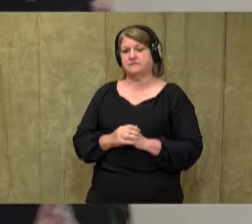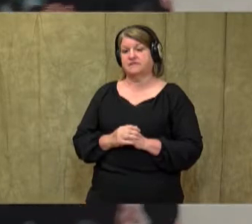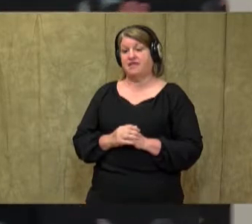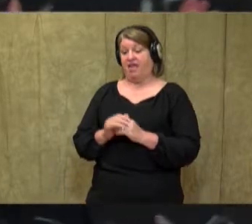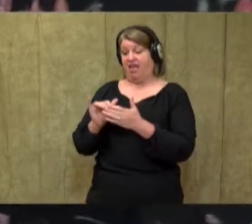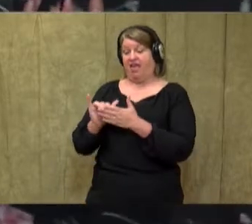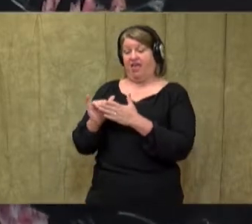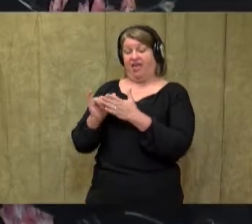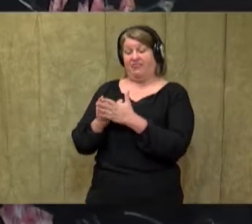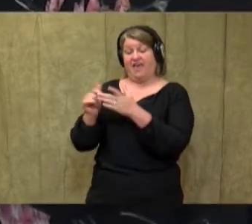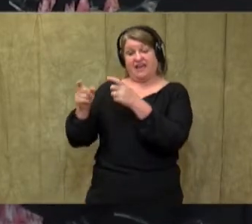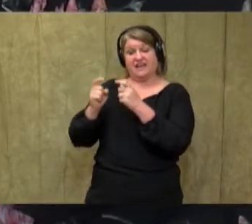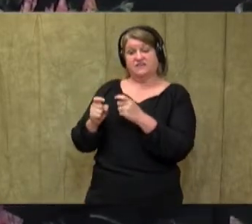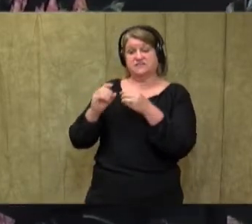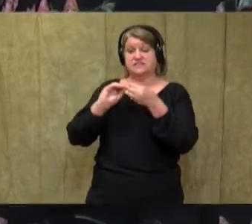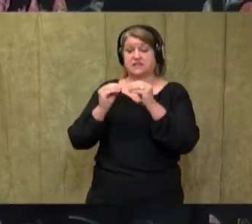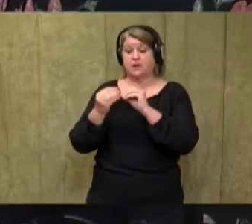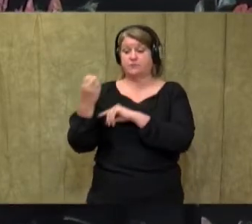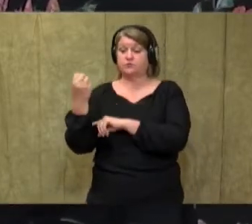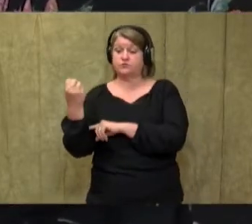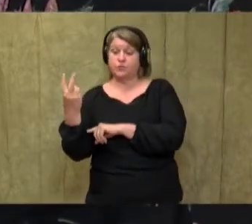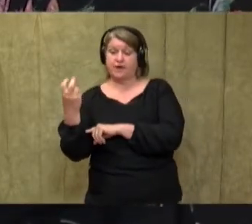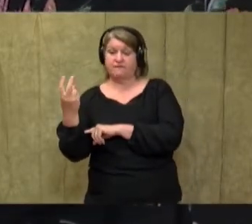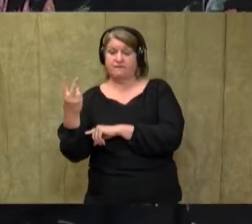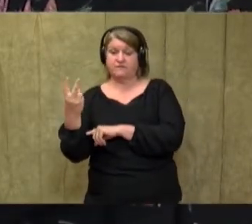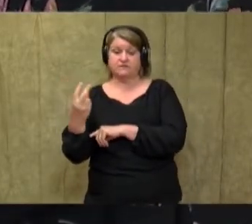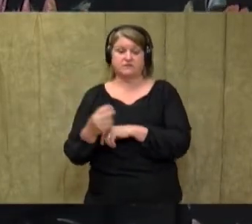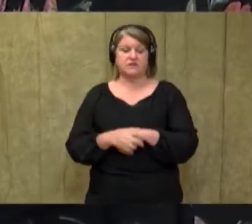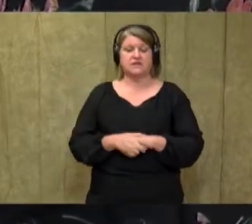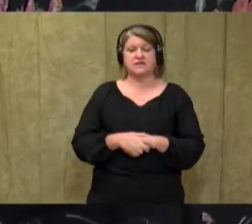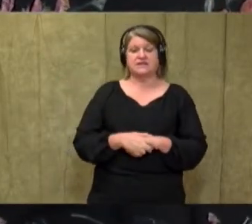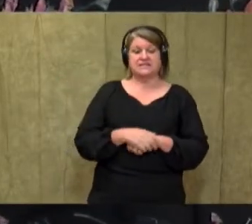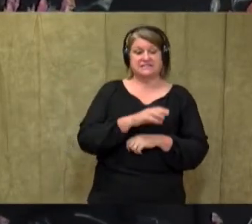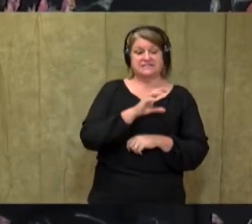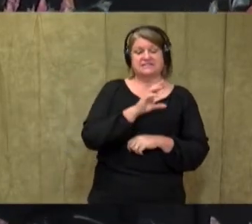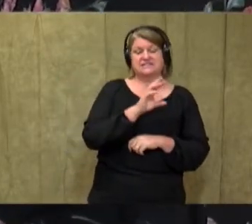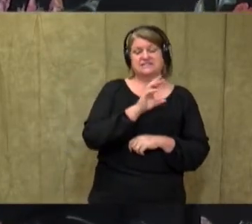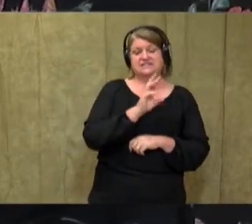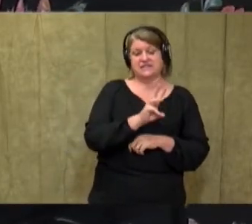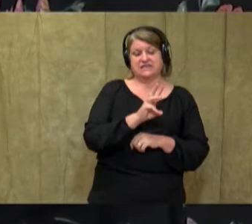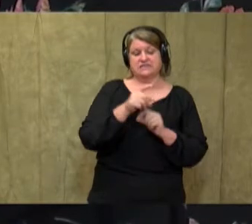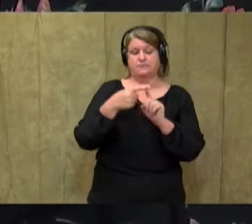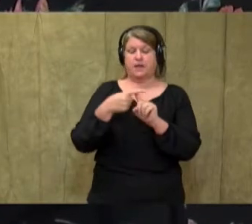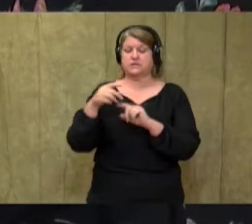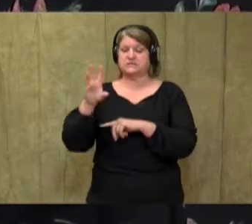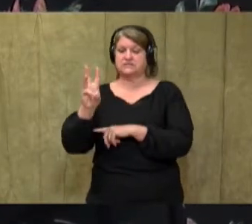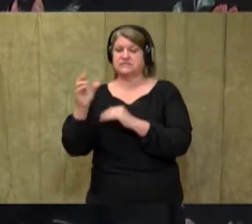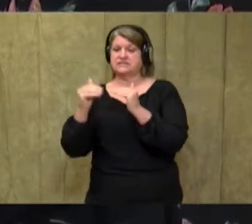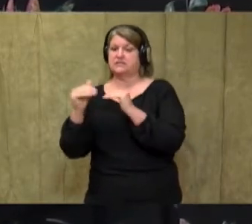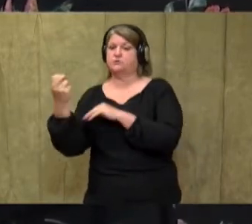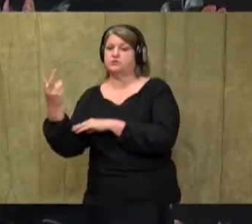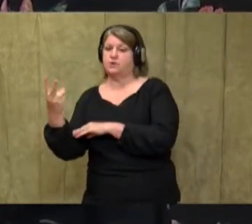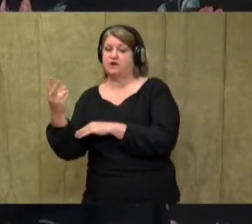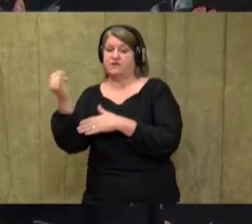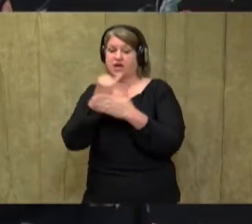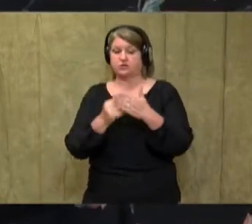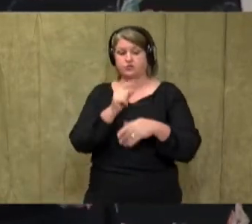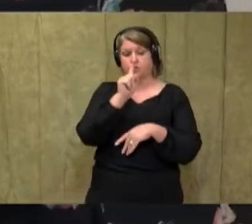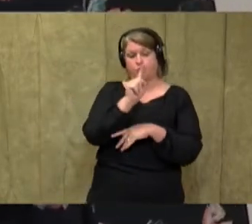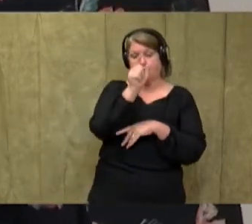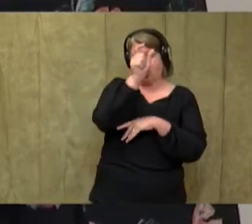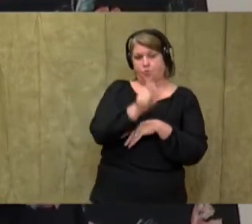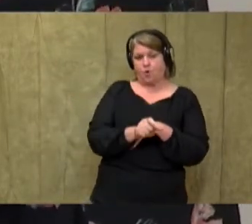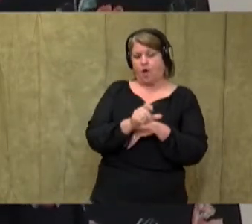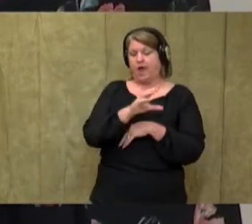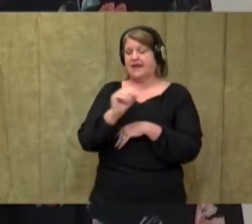That gives us the number 12. 6 plus 6 equals 12. I drew 1 rod and 2 cubes